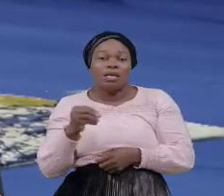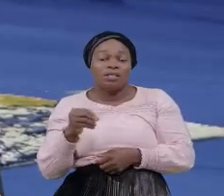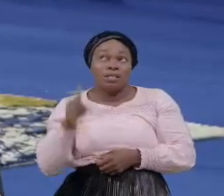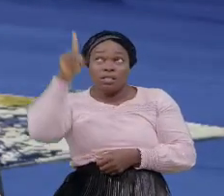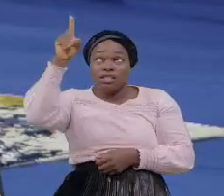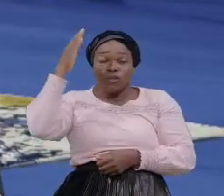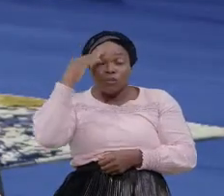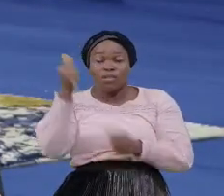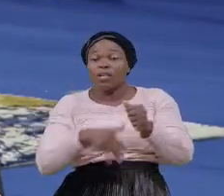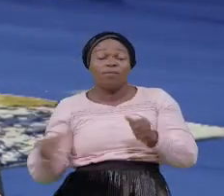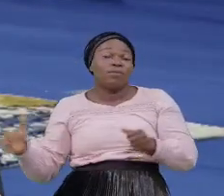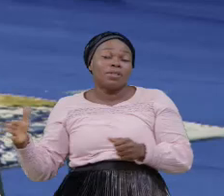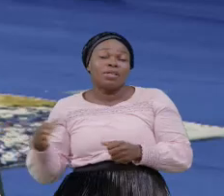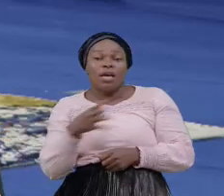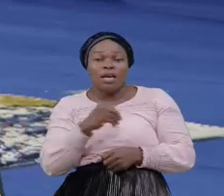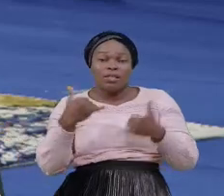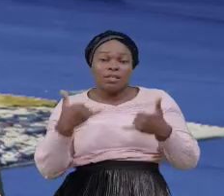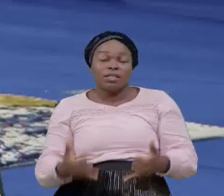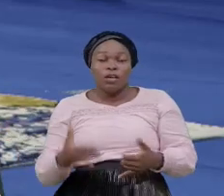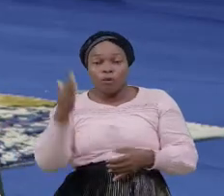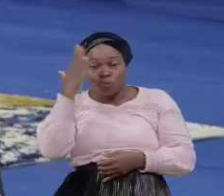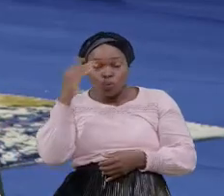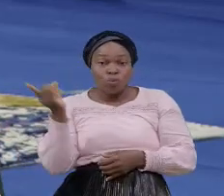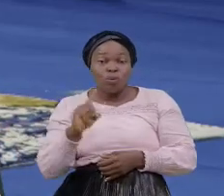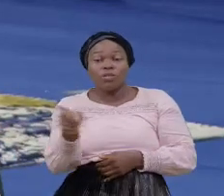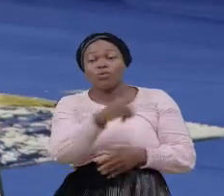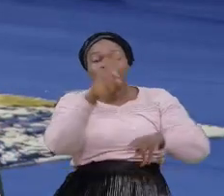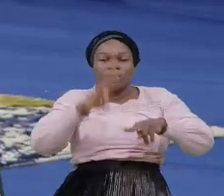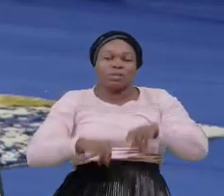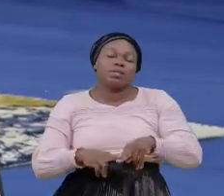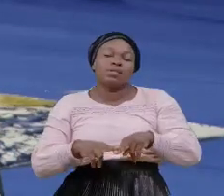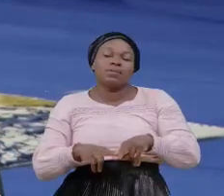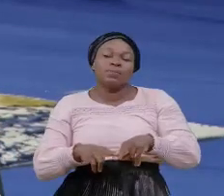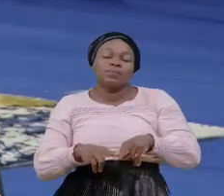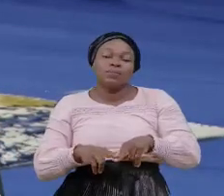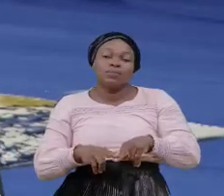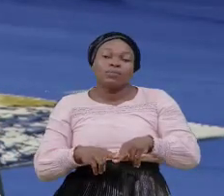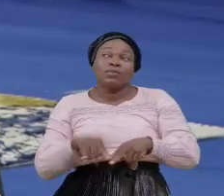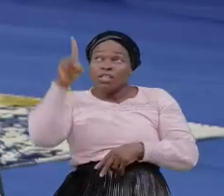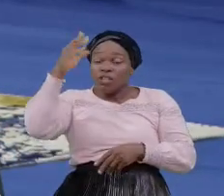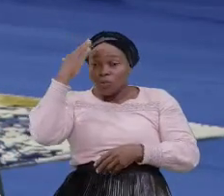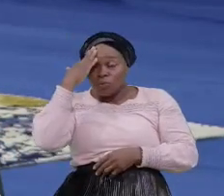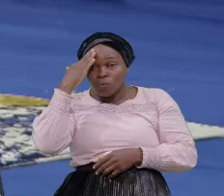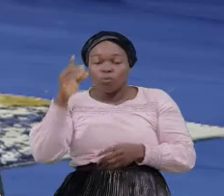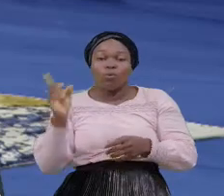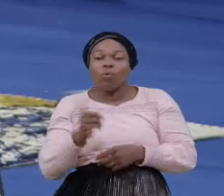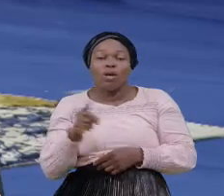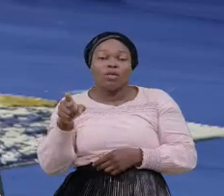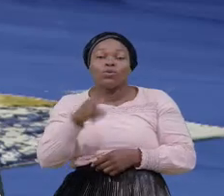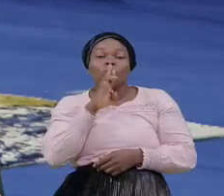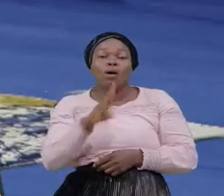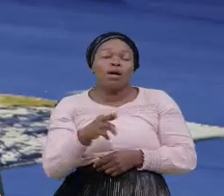now he knows where you are seated. He knows where you are there lying